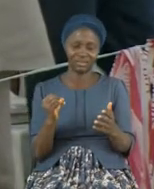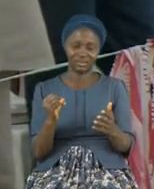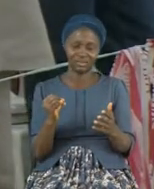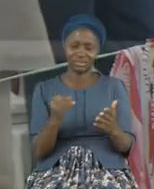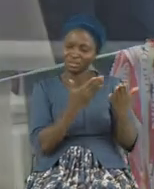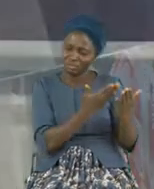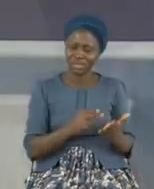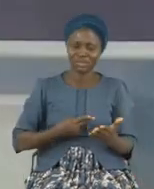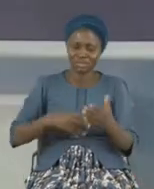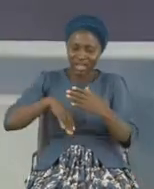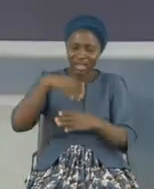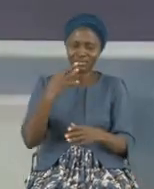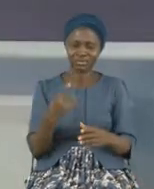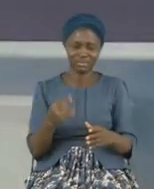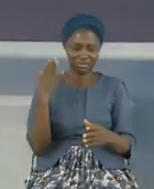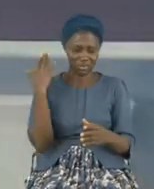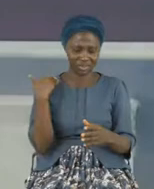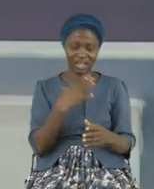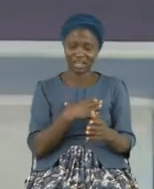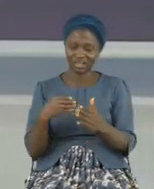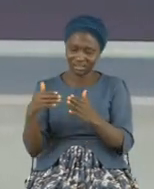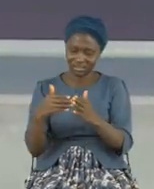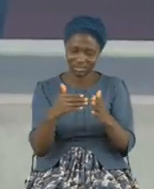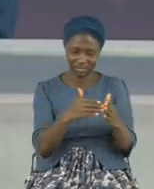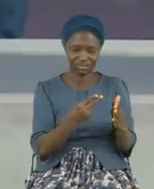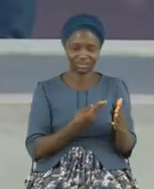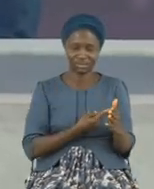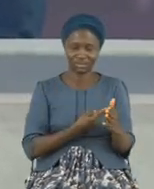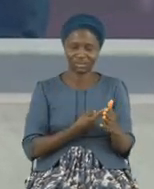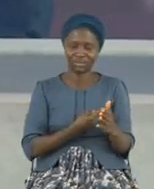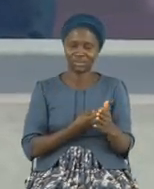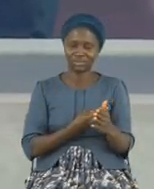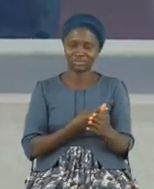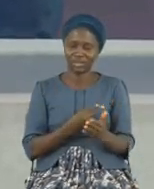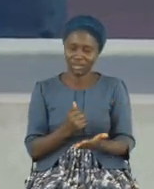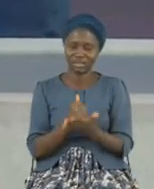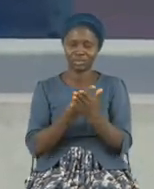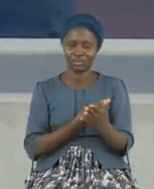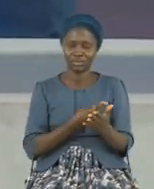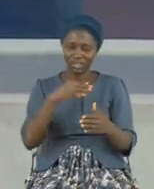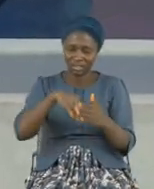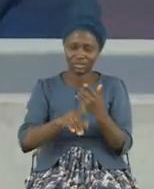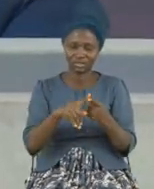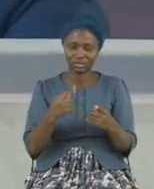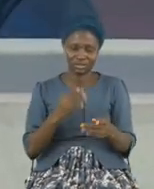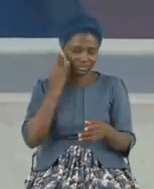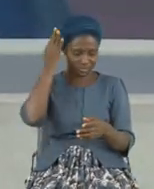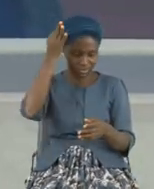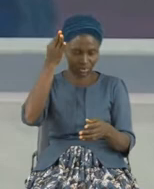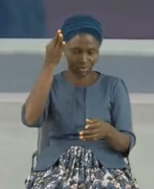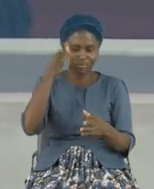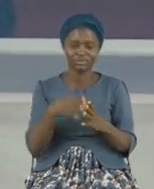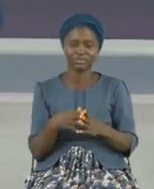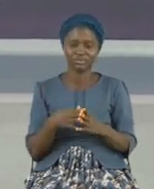of the past and lead us, propel us into the future. Amen. Thank you, Lord, for